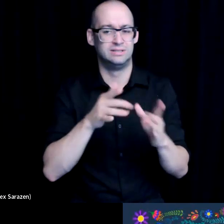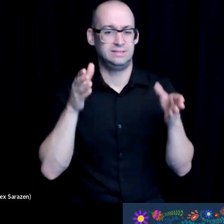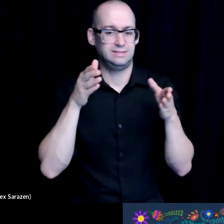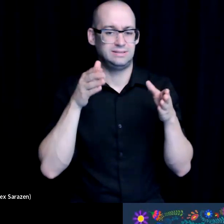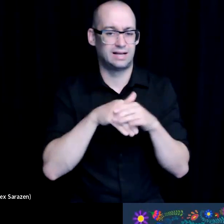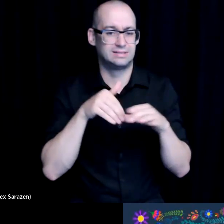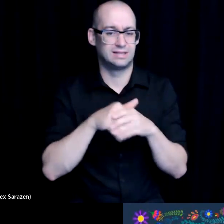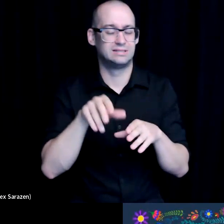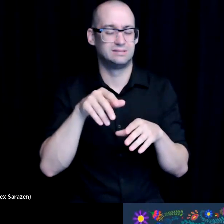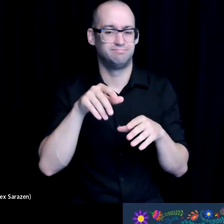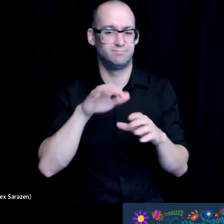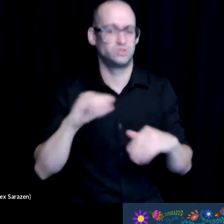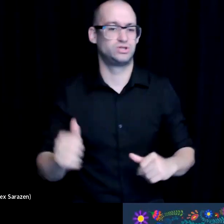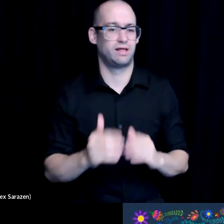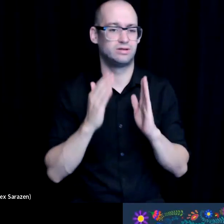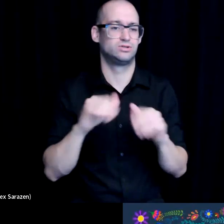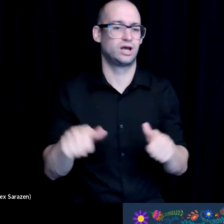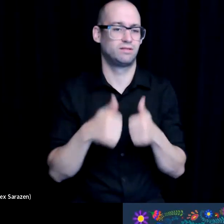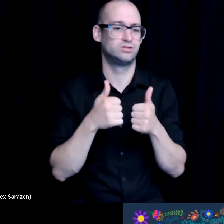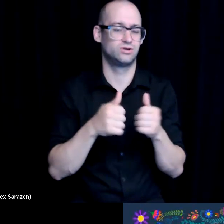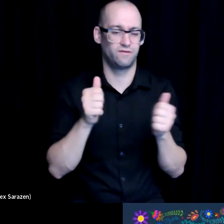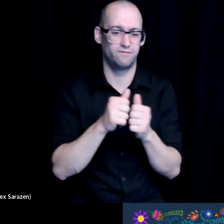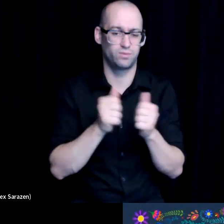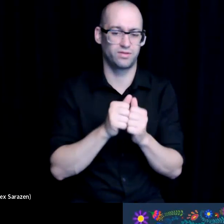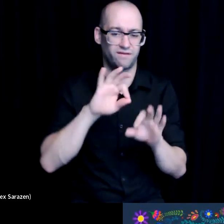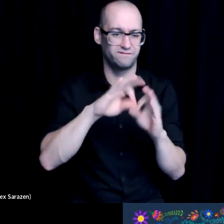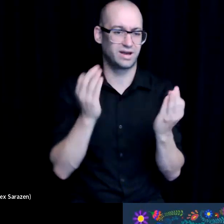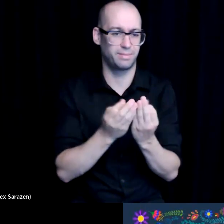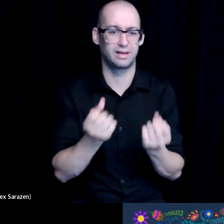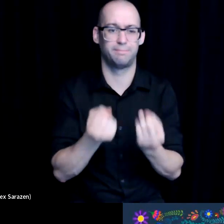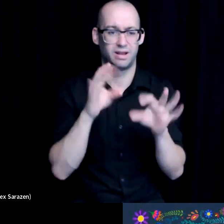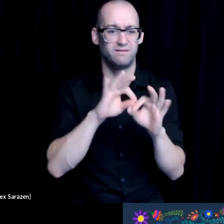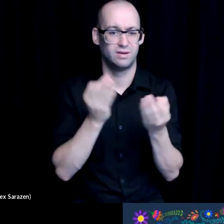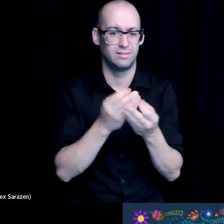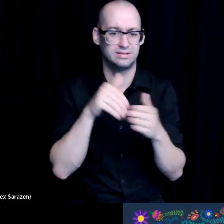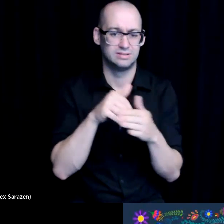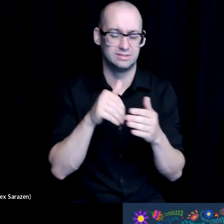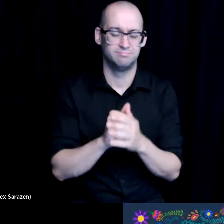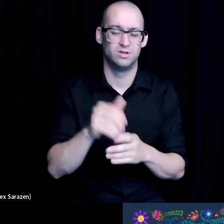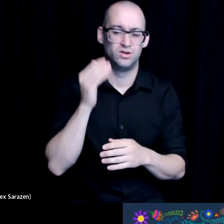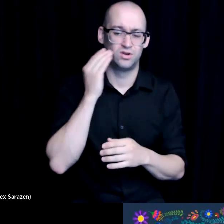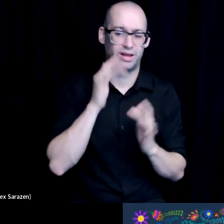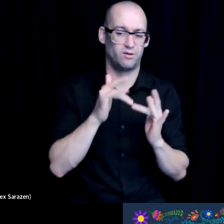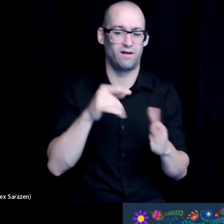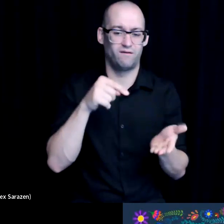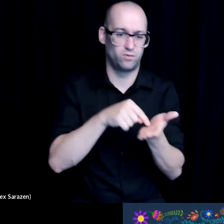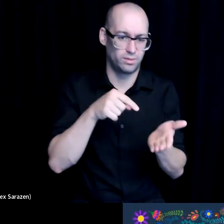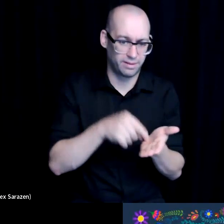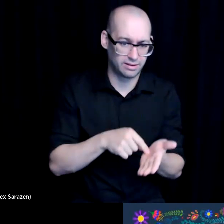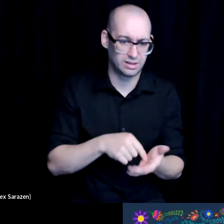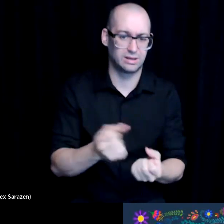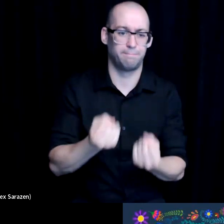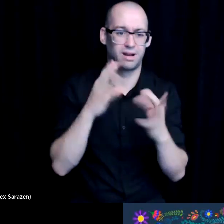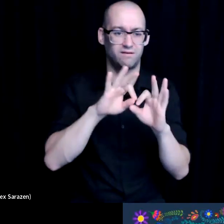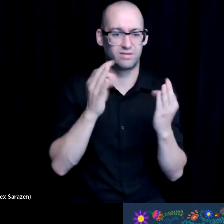multi-family households. So due to the high cost of living in the area and internet affordability as well, multiple families